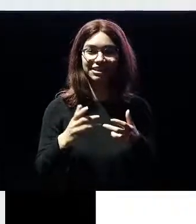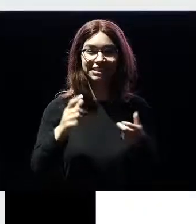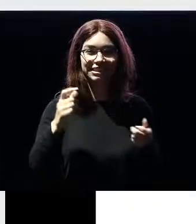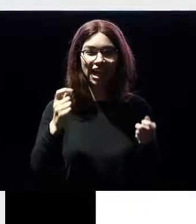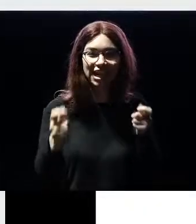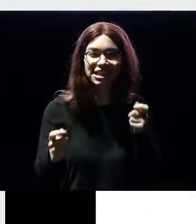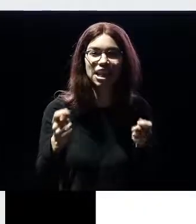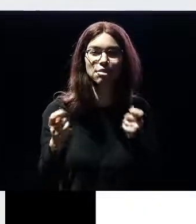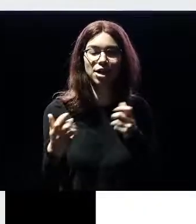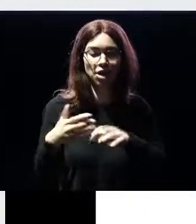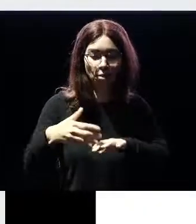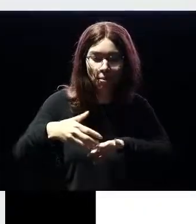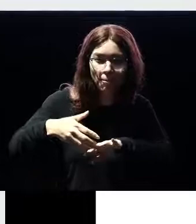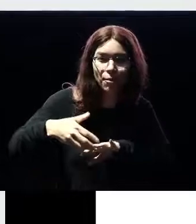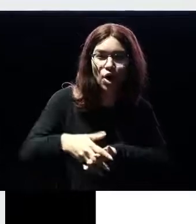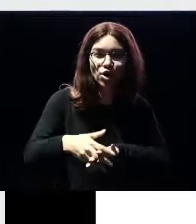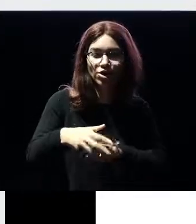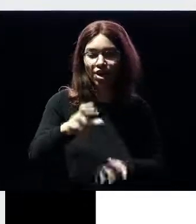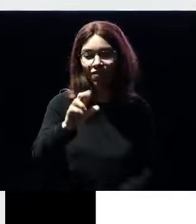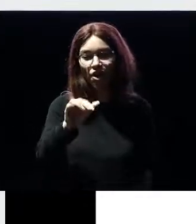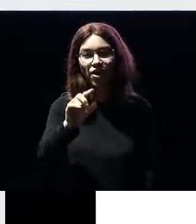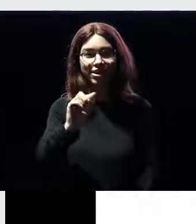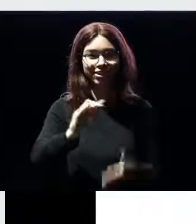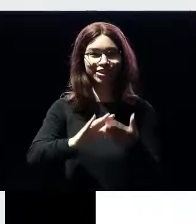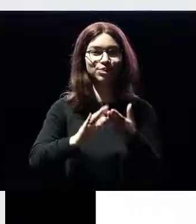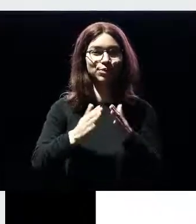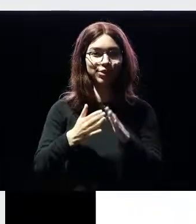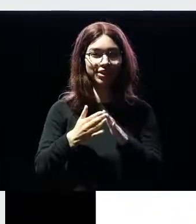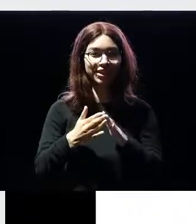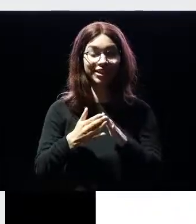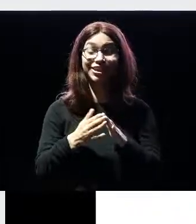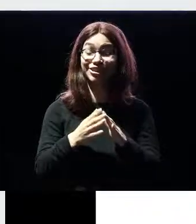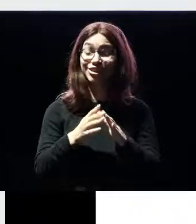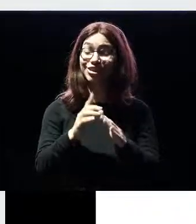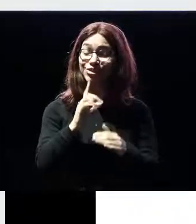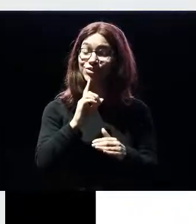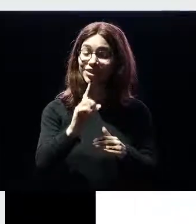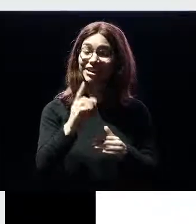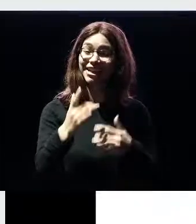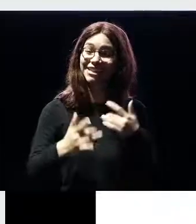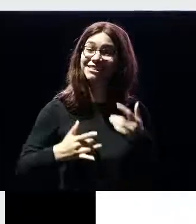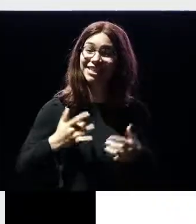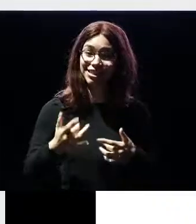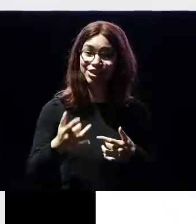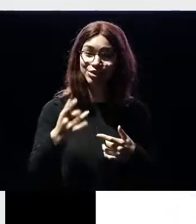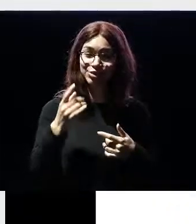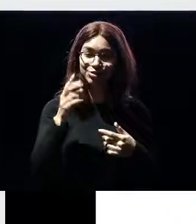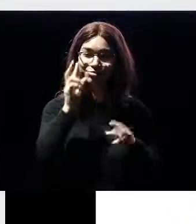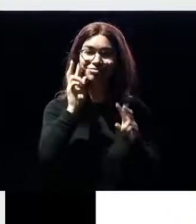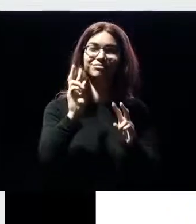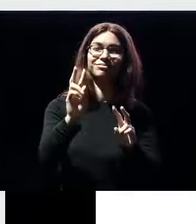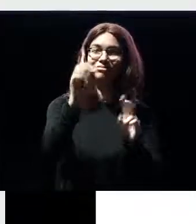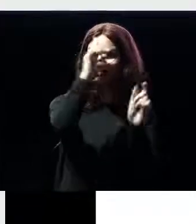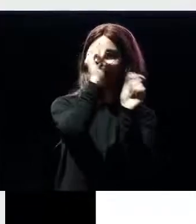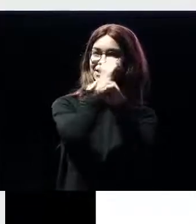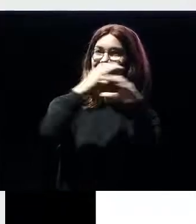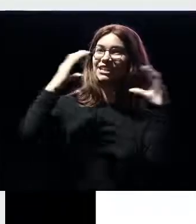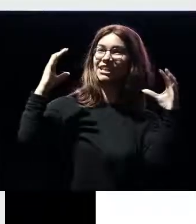dynamic part of the RIT community. It's very exciting to see. We started the